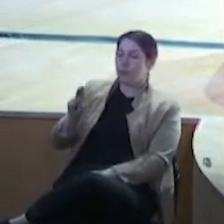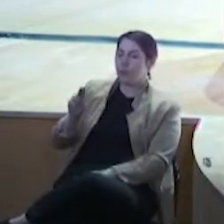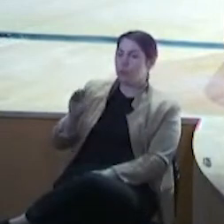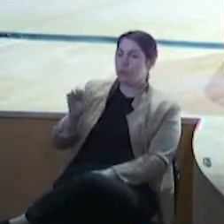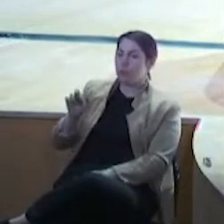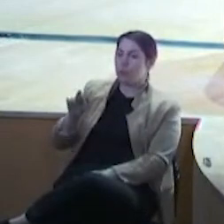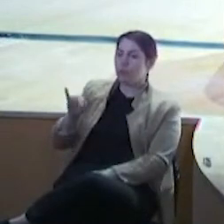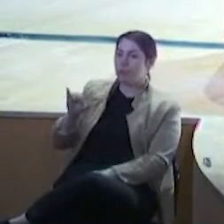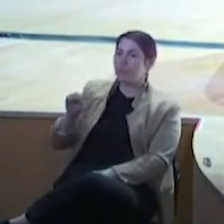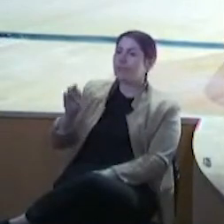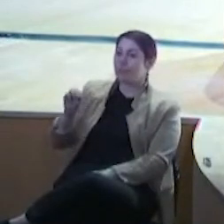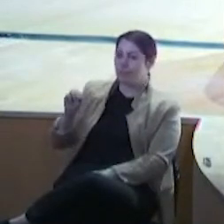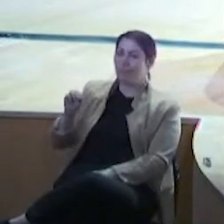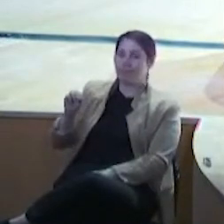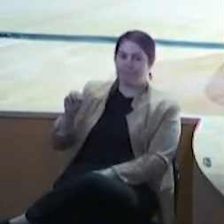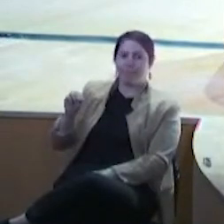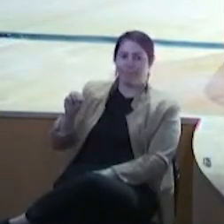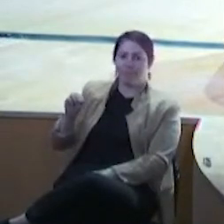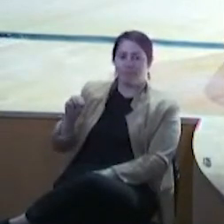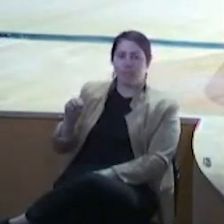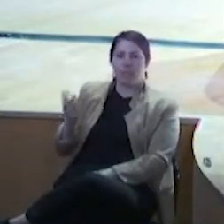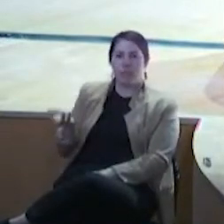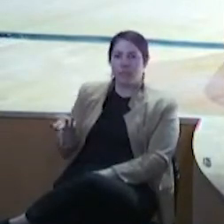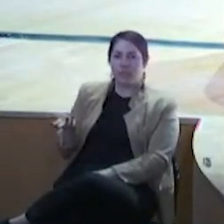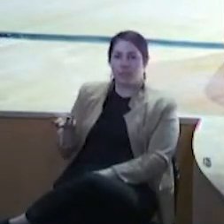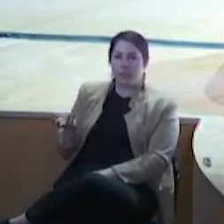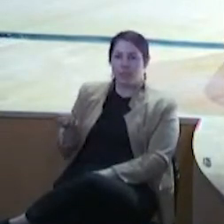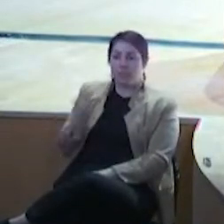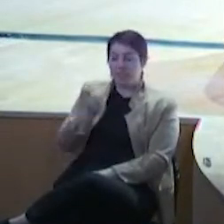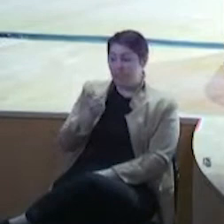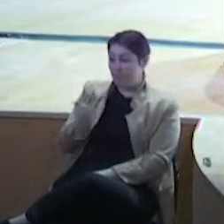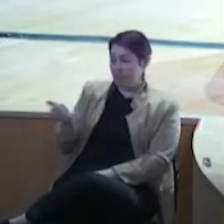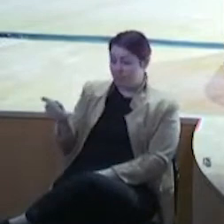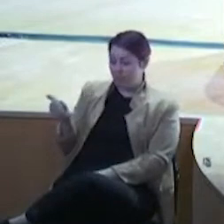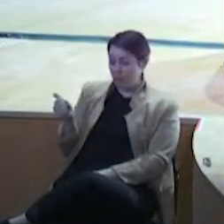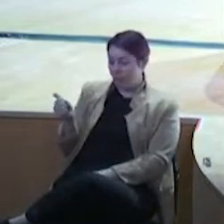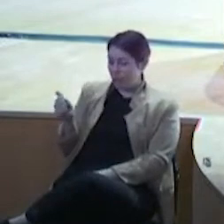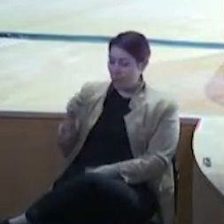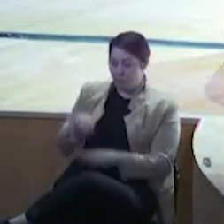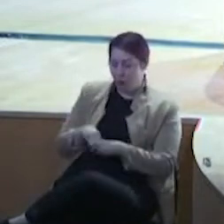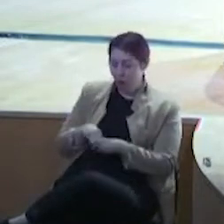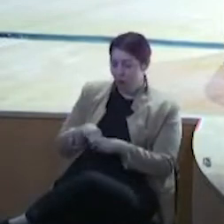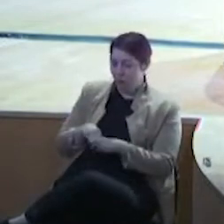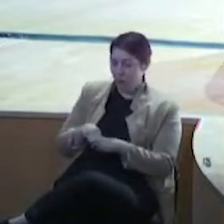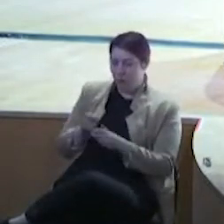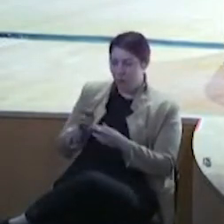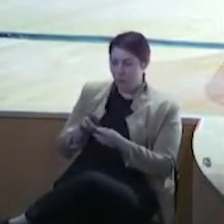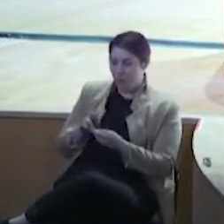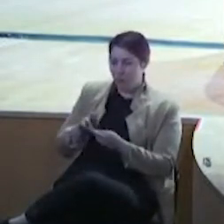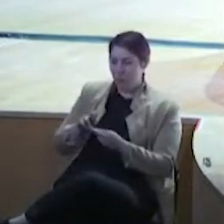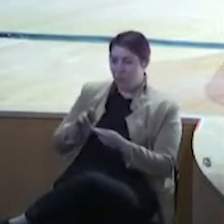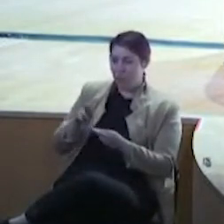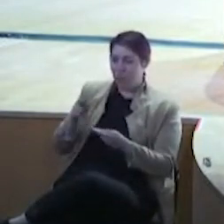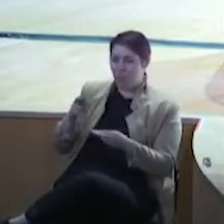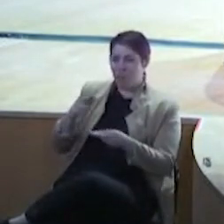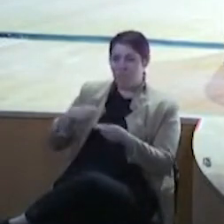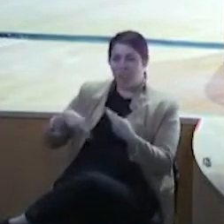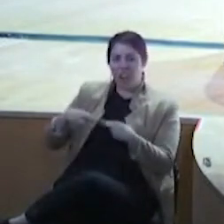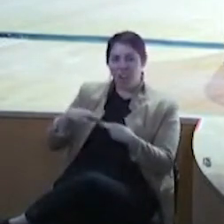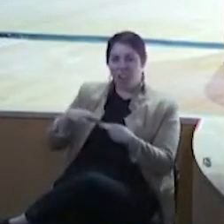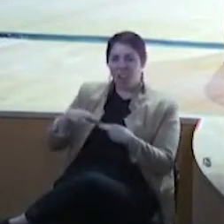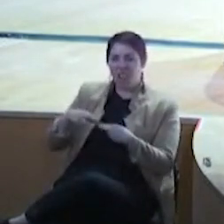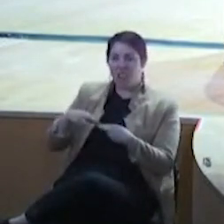To be a lead in the recycling spaces,